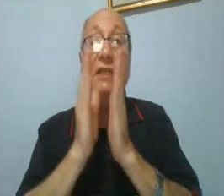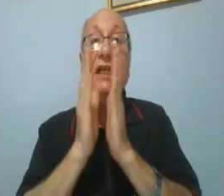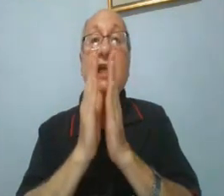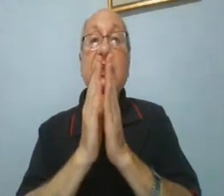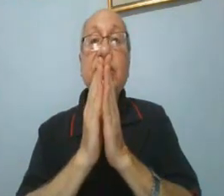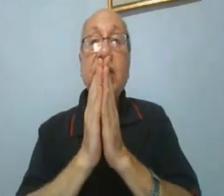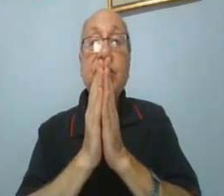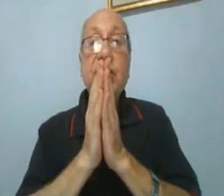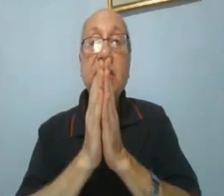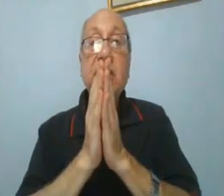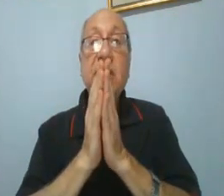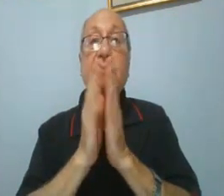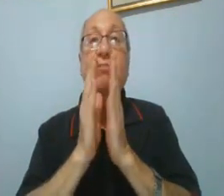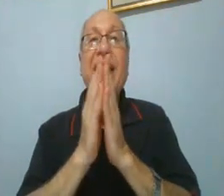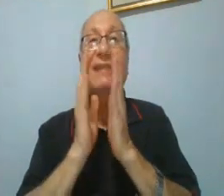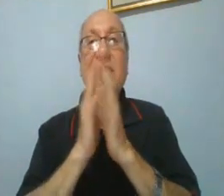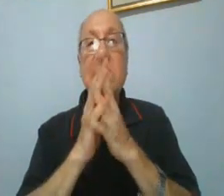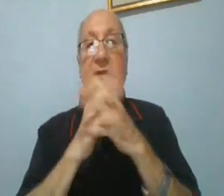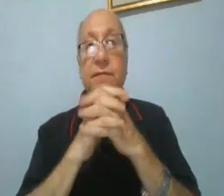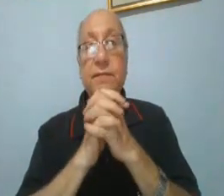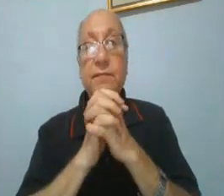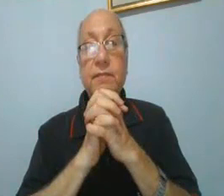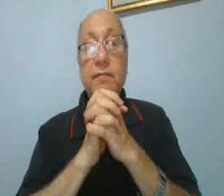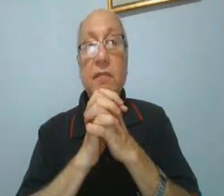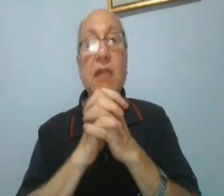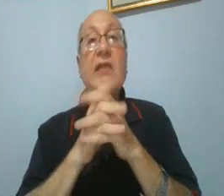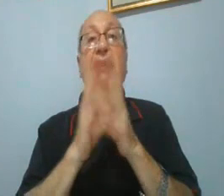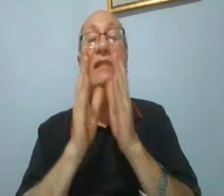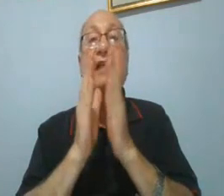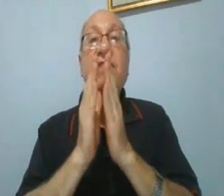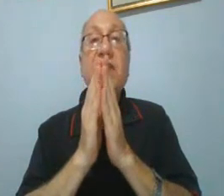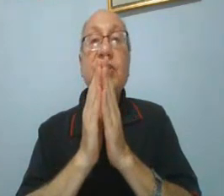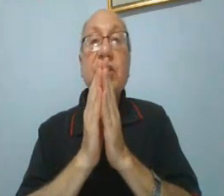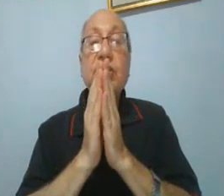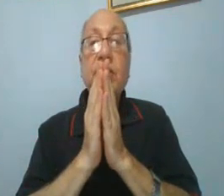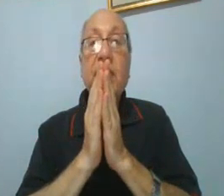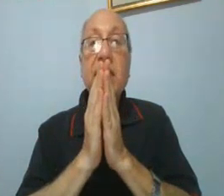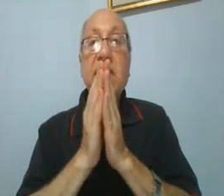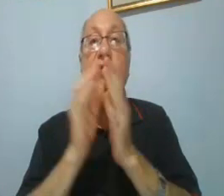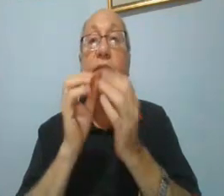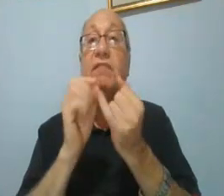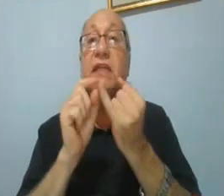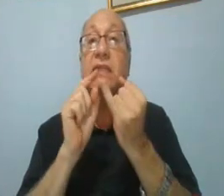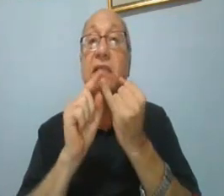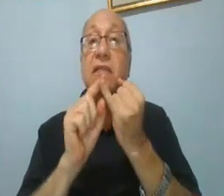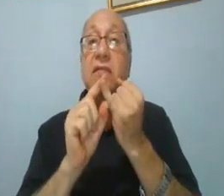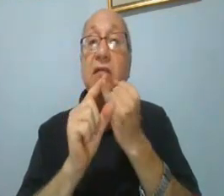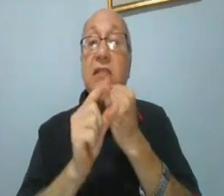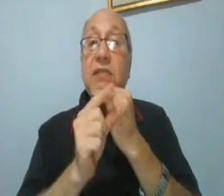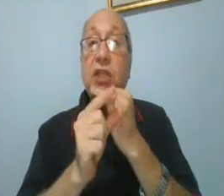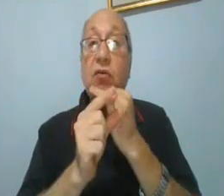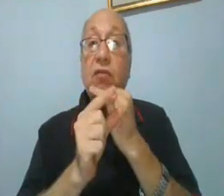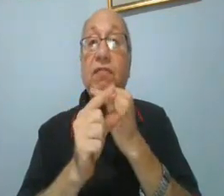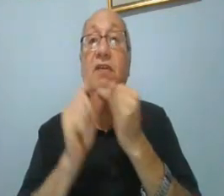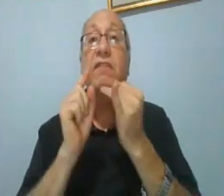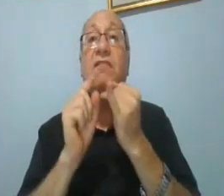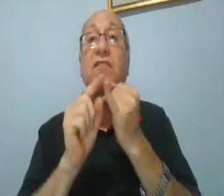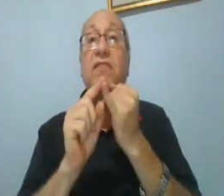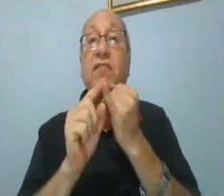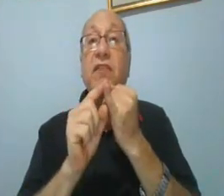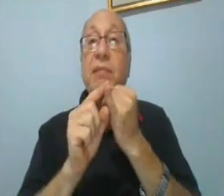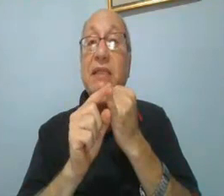safe injection practice. Safe injection practice to prevent transmission